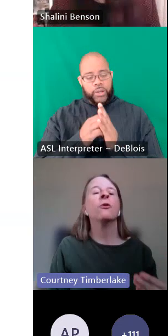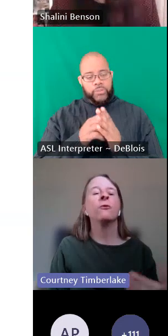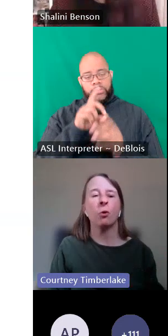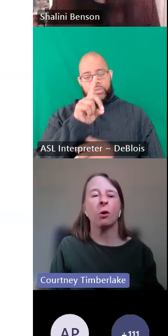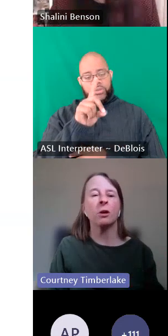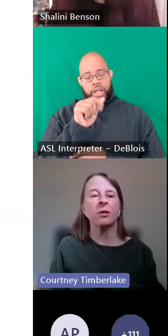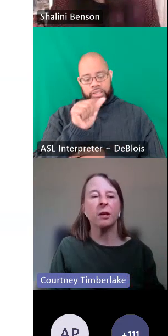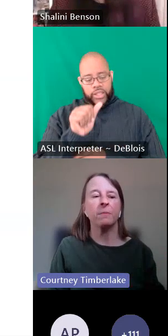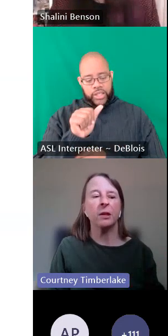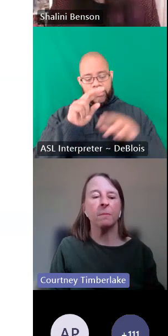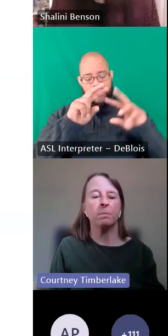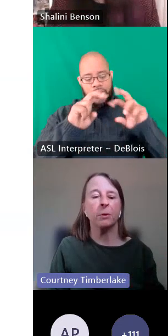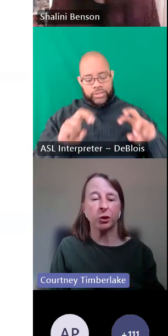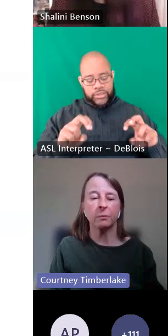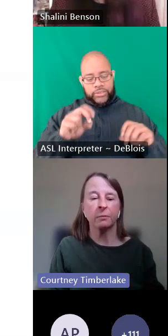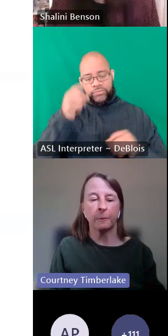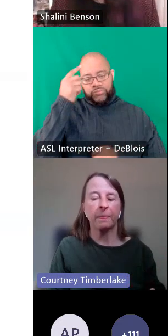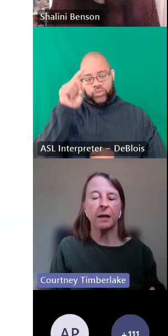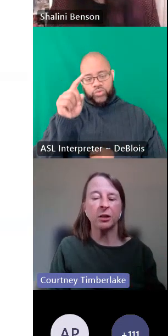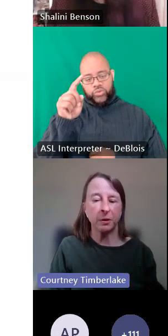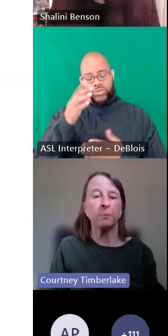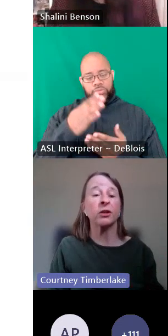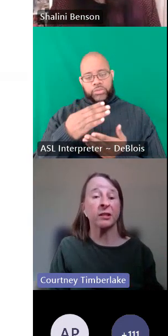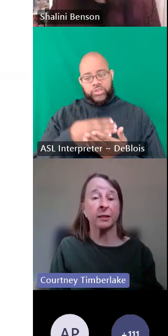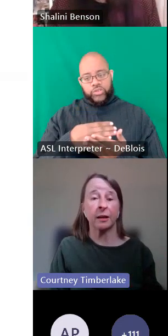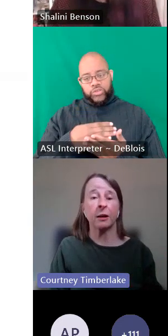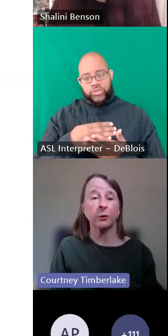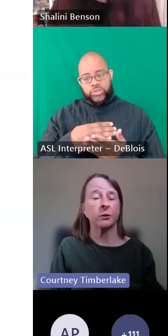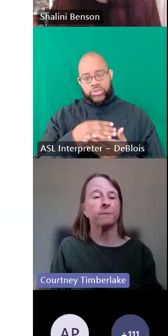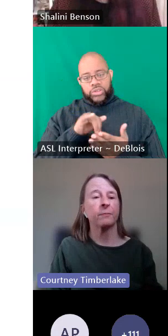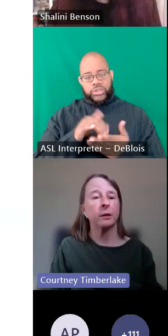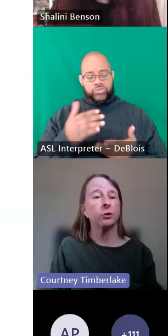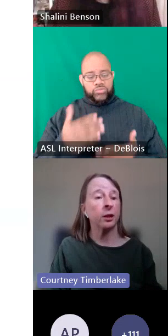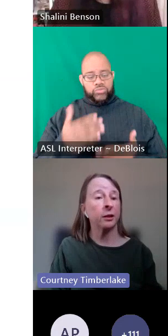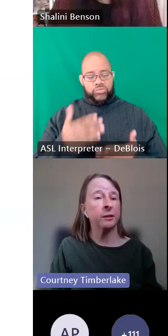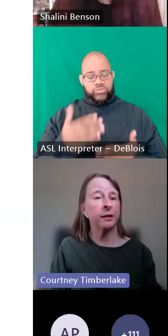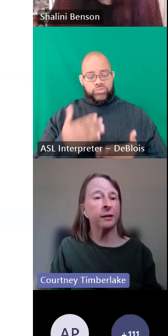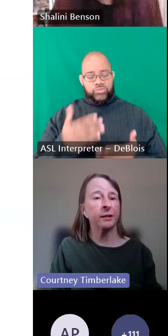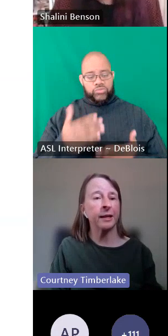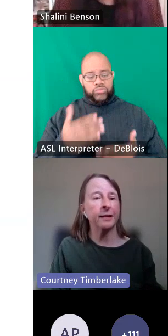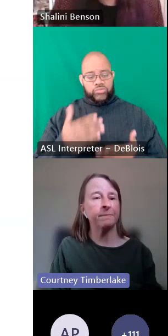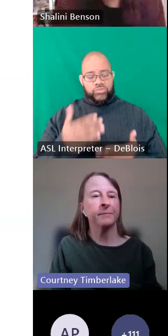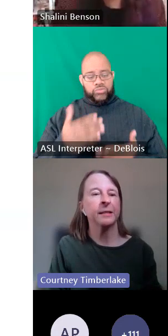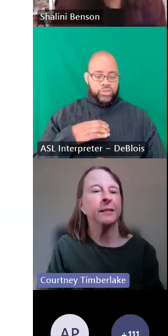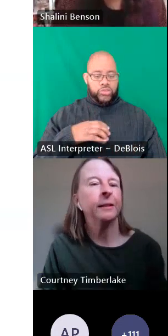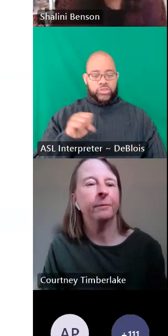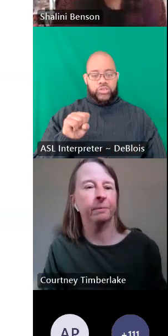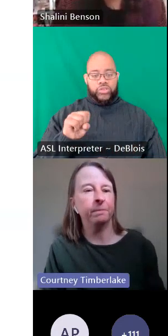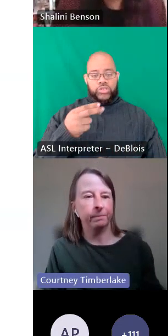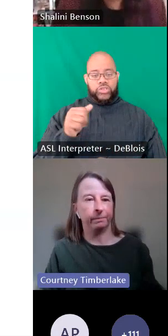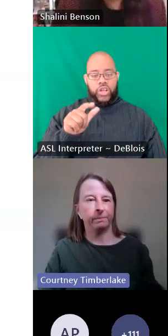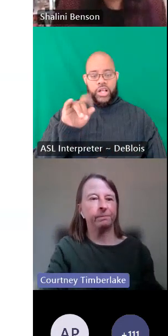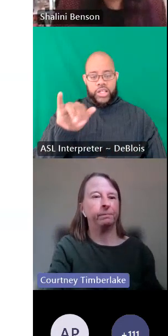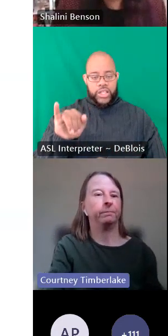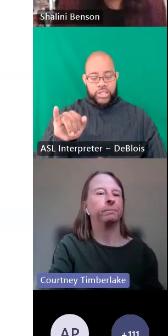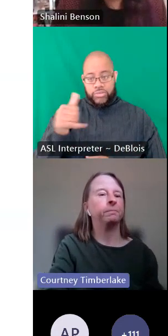analytics, for the budget that is being presented to Congress. Shalini, anything to add?